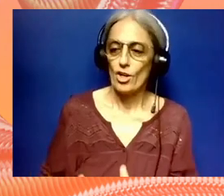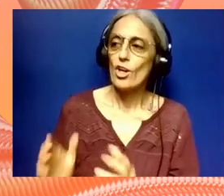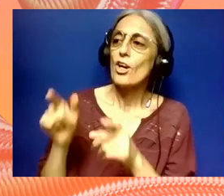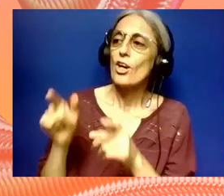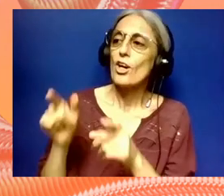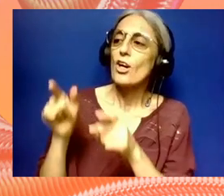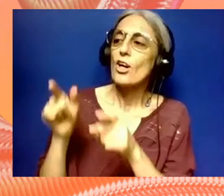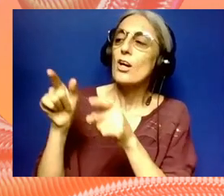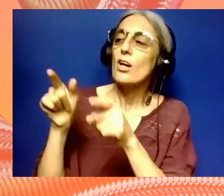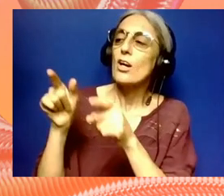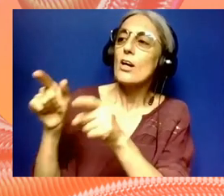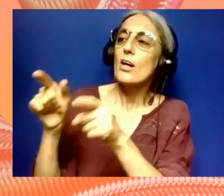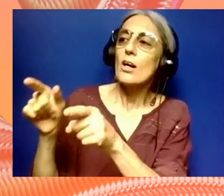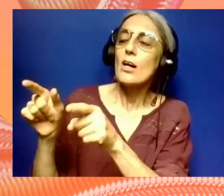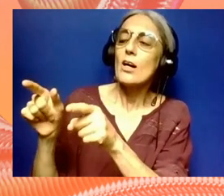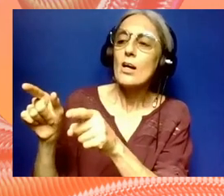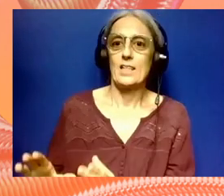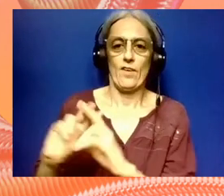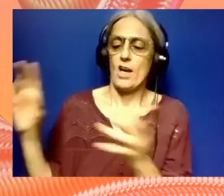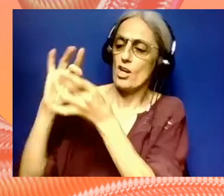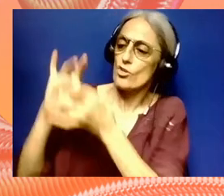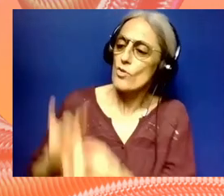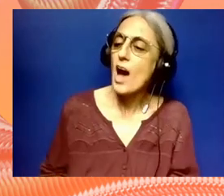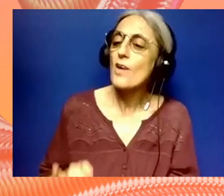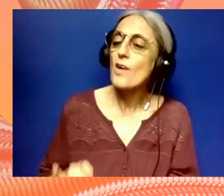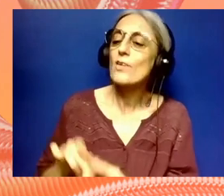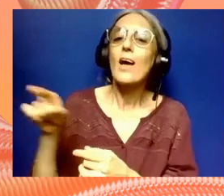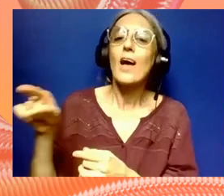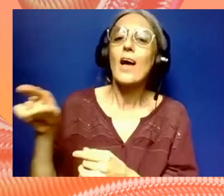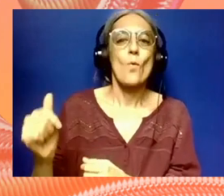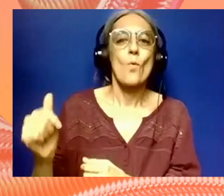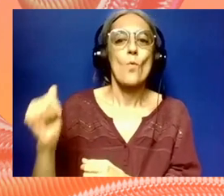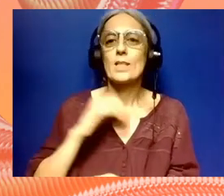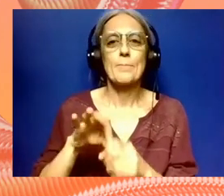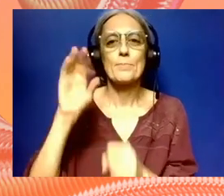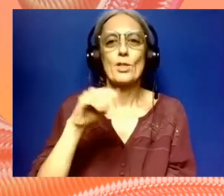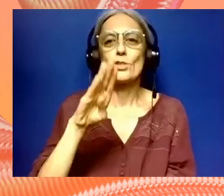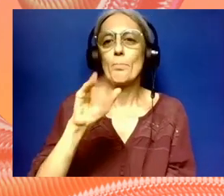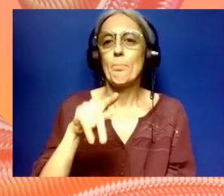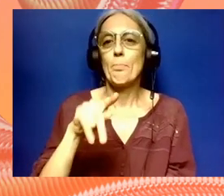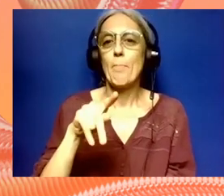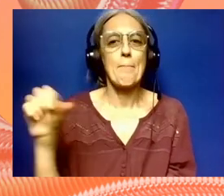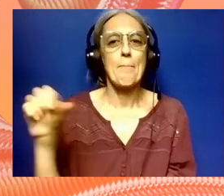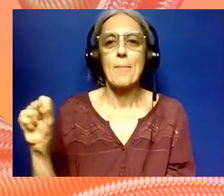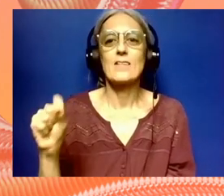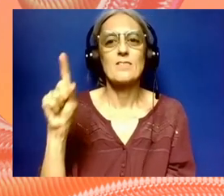not into spiritual bypassing. And so I had this kind of confluence of